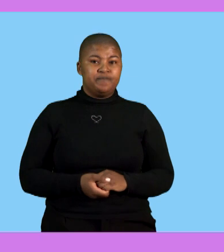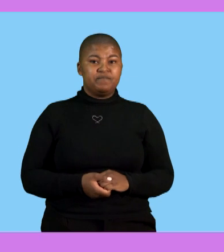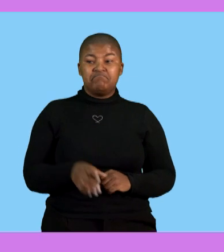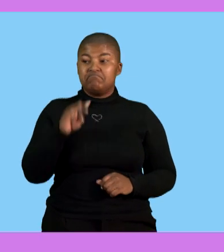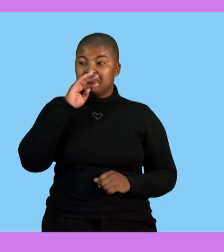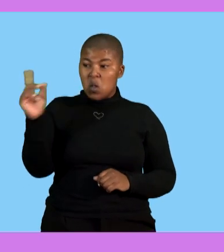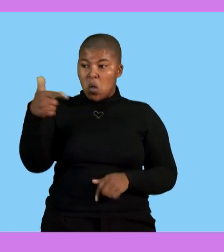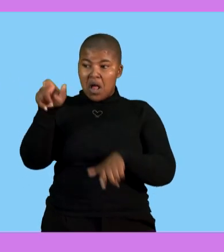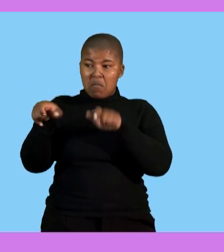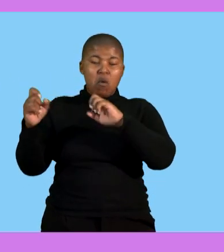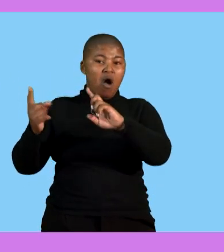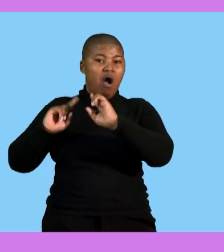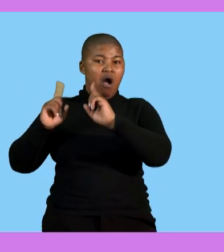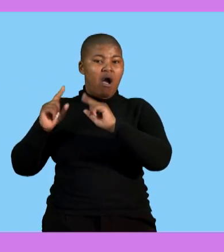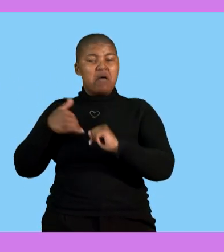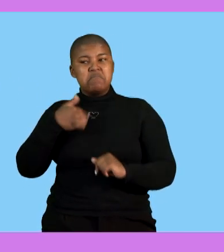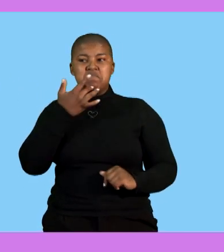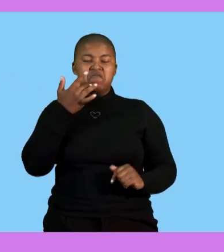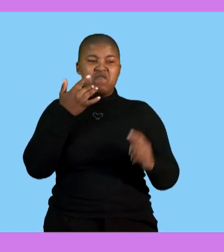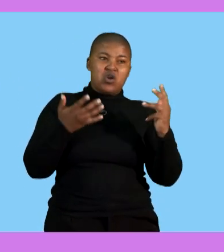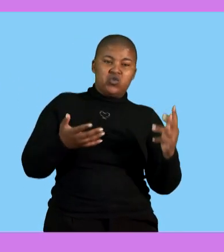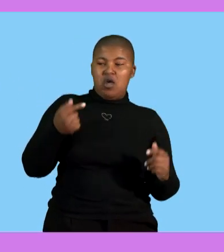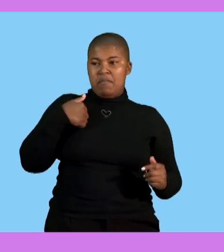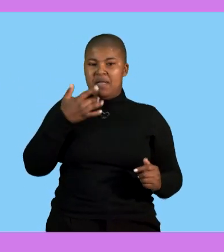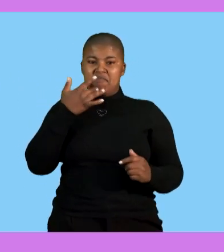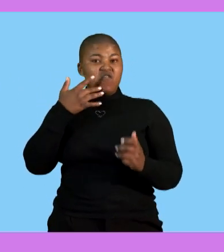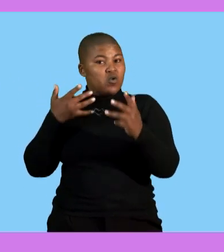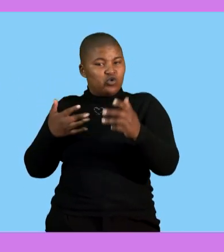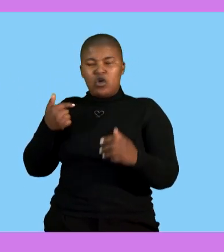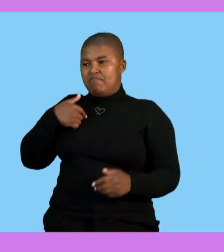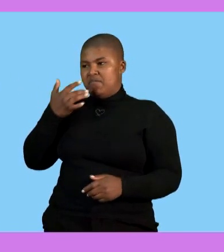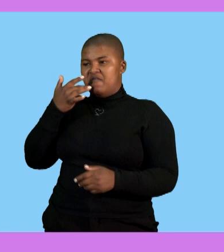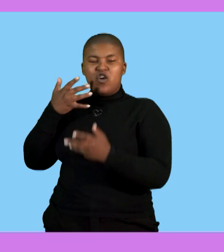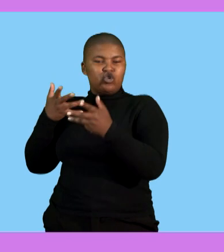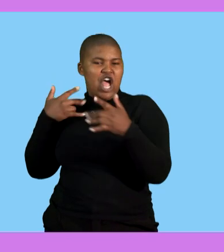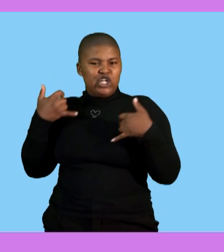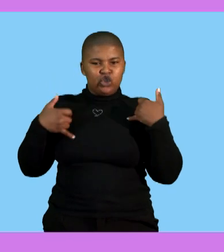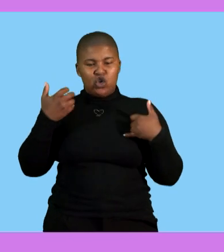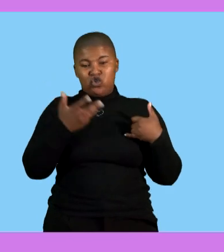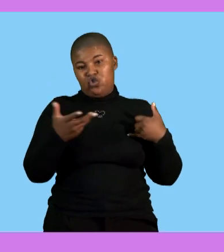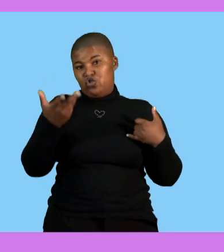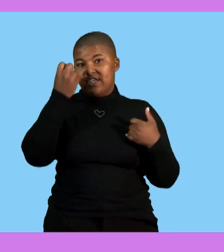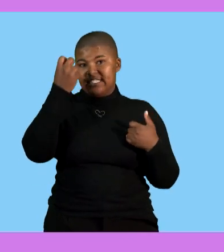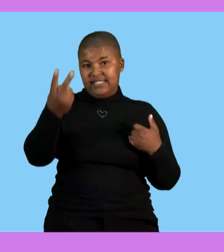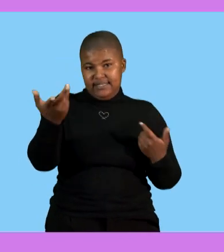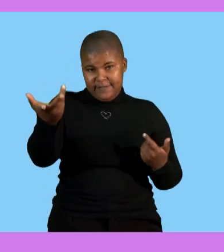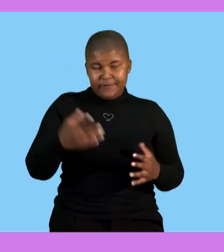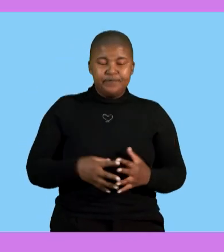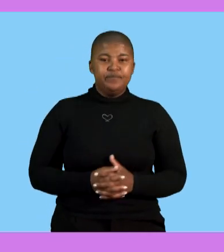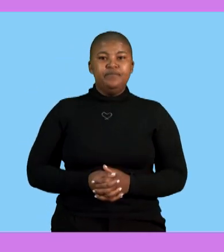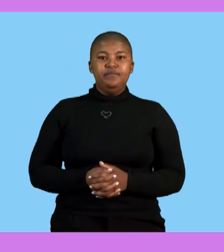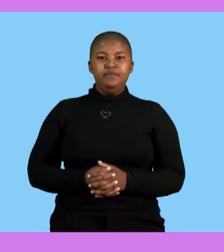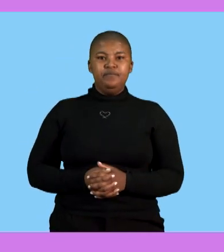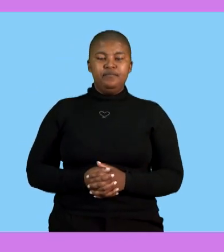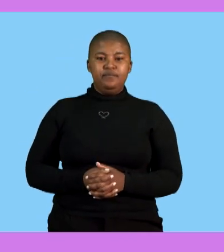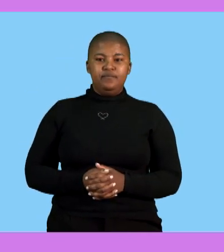be answering as to say, this is the radio station that I enjoy. Or if it's a questionnaire, then they'll be answering from